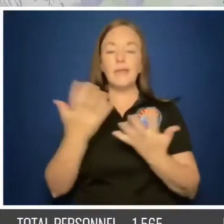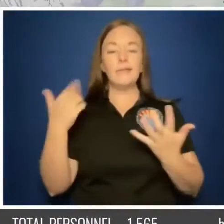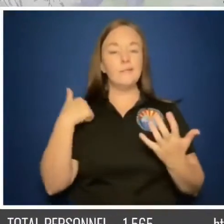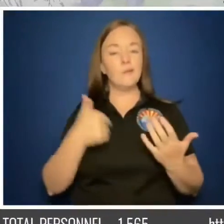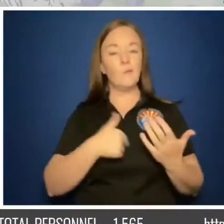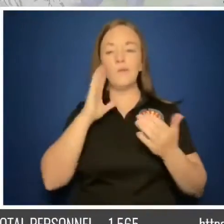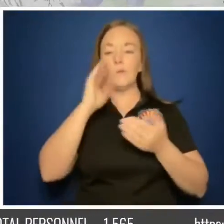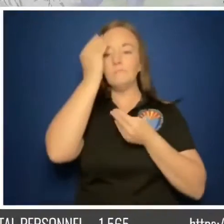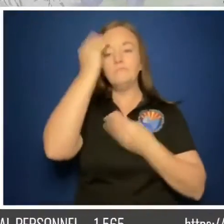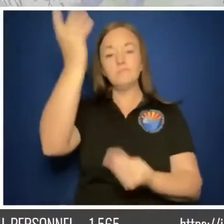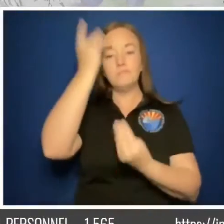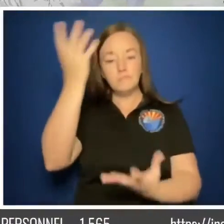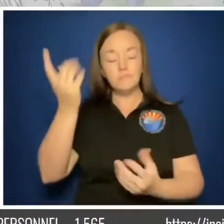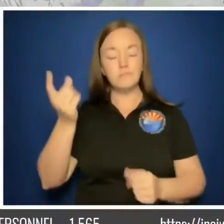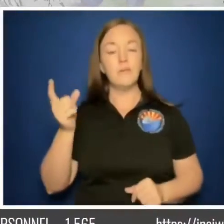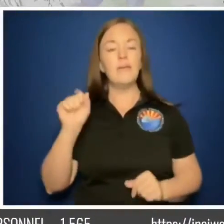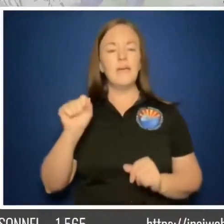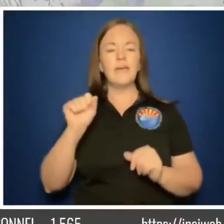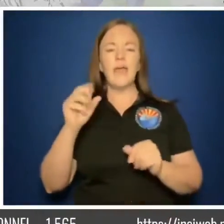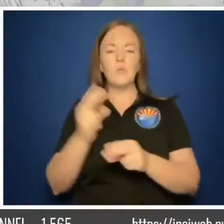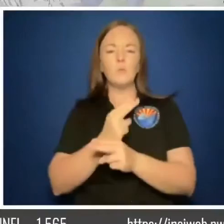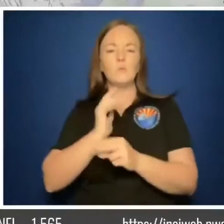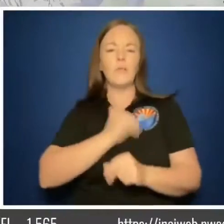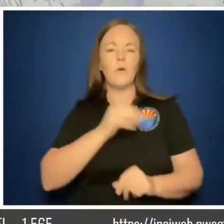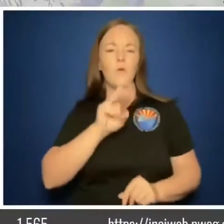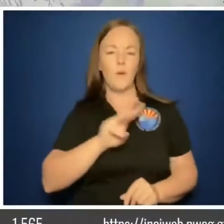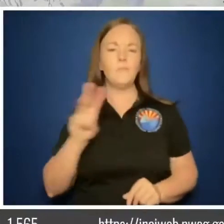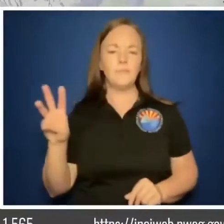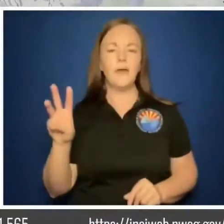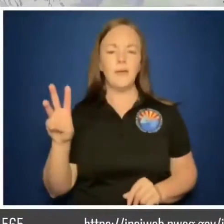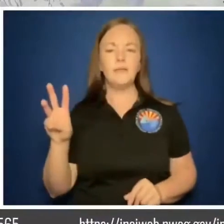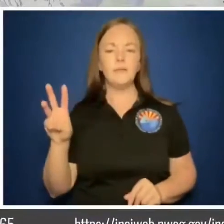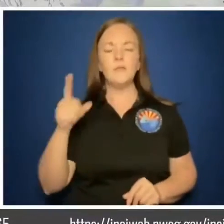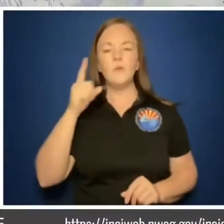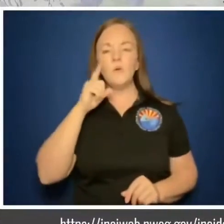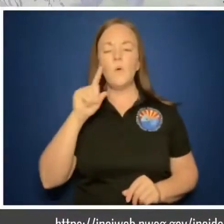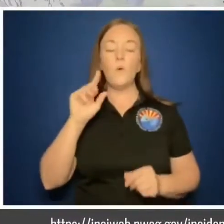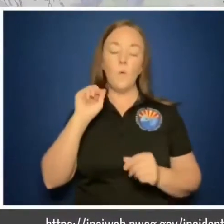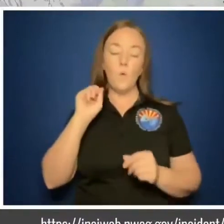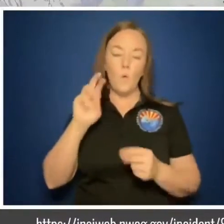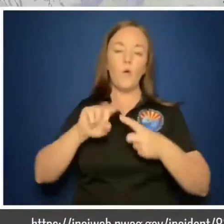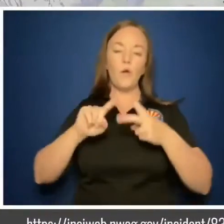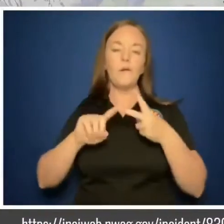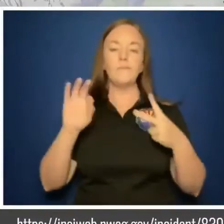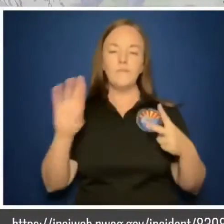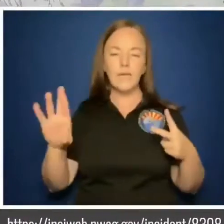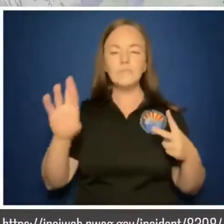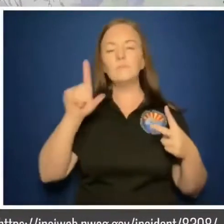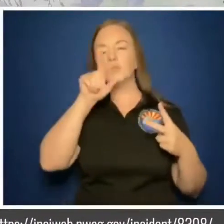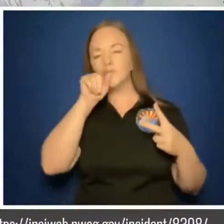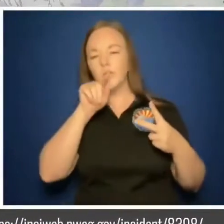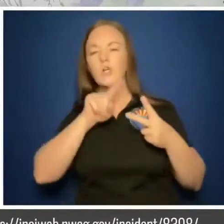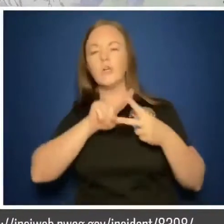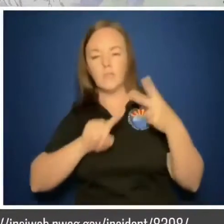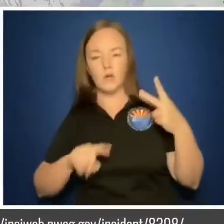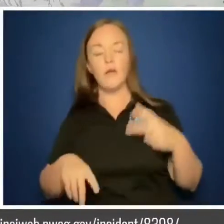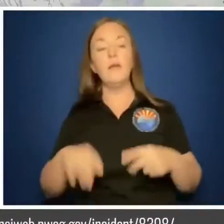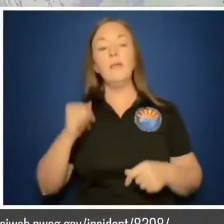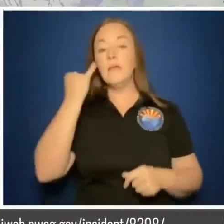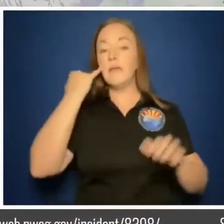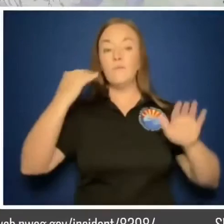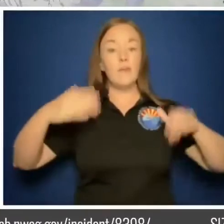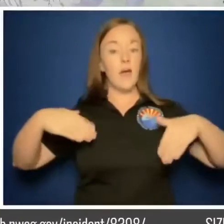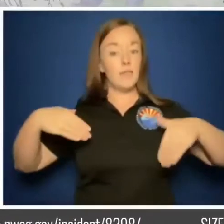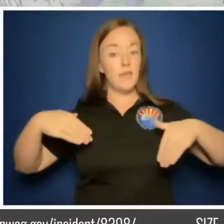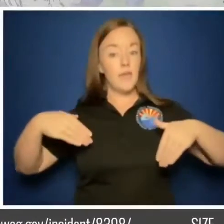information, you can refer to our county websites or our social media pages. Also, if you're interested and you haven't done it yet, you can